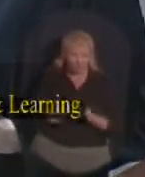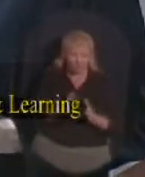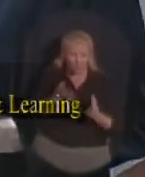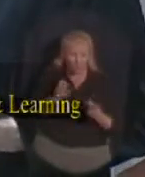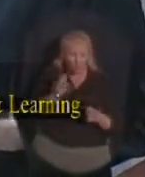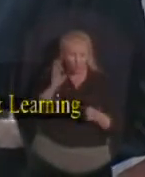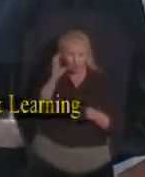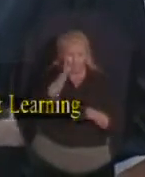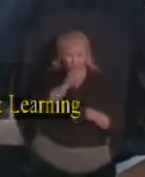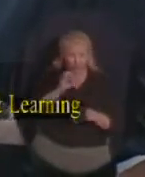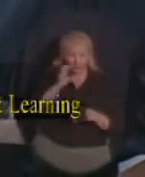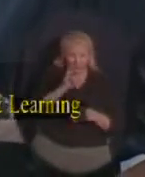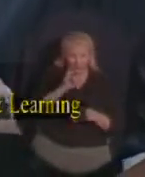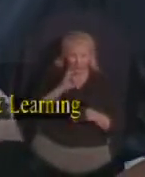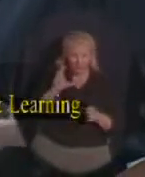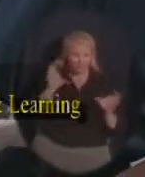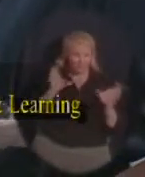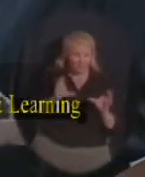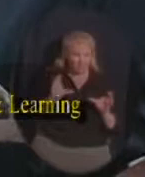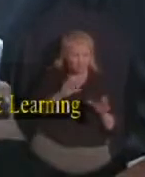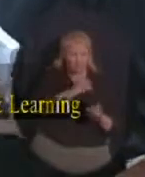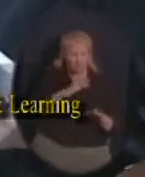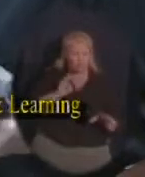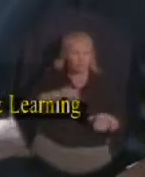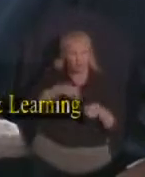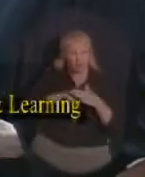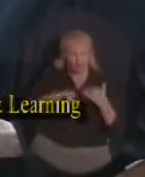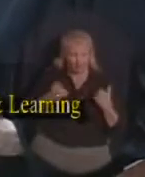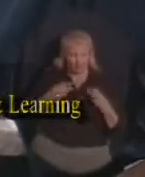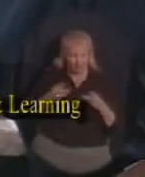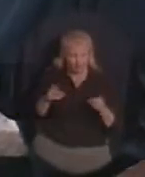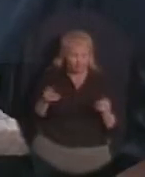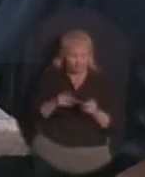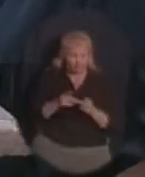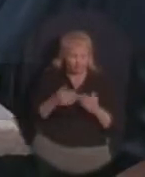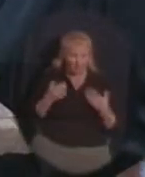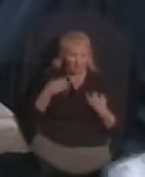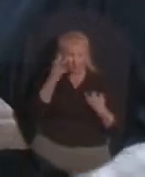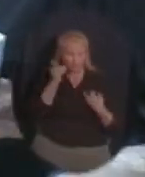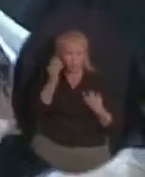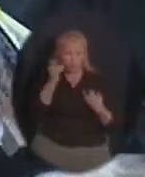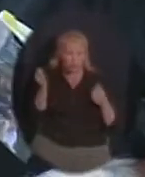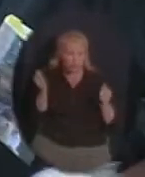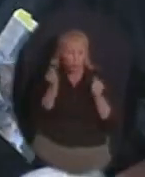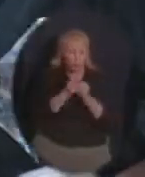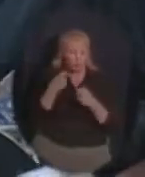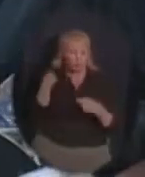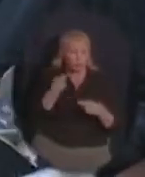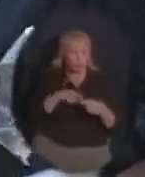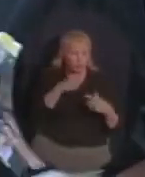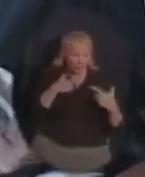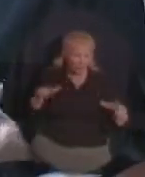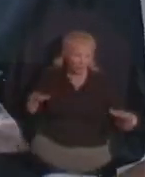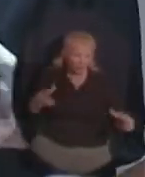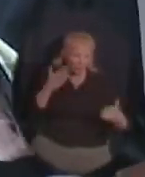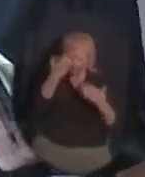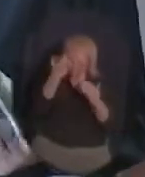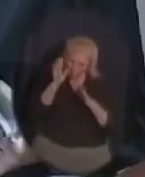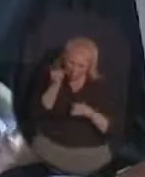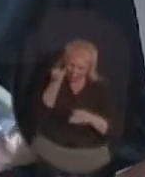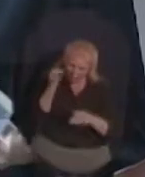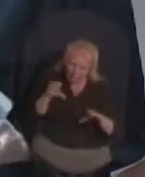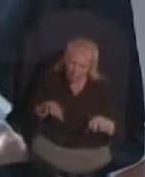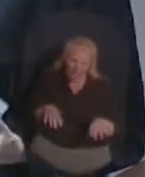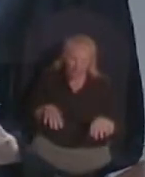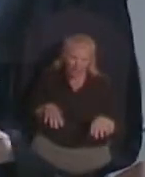to look for classified staff that would be in these positions that would have some experience with the Spanish language. Not knowing if we can find that. That's another